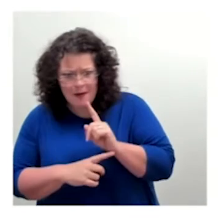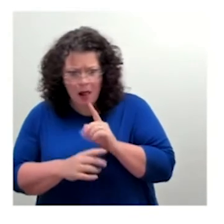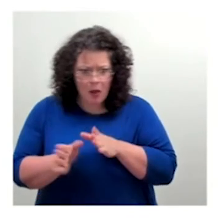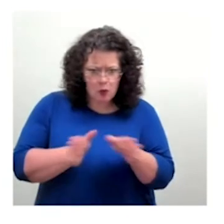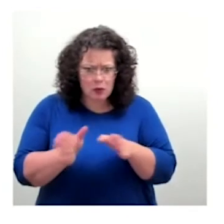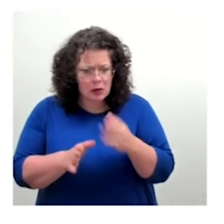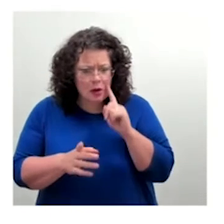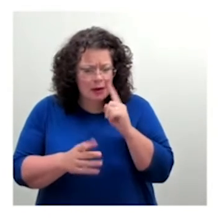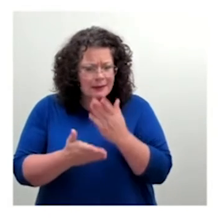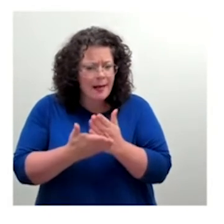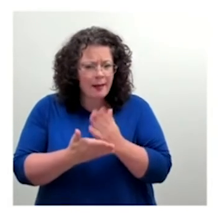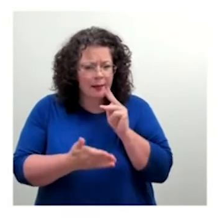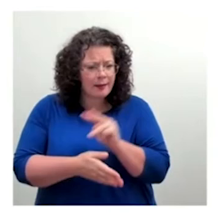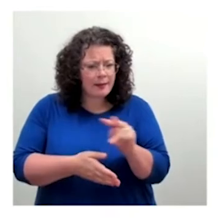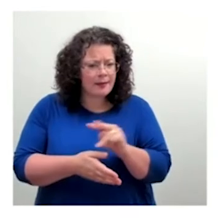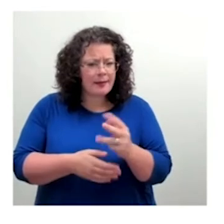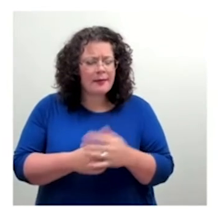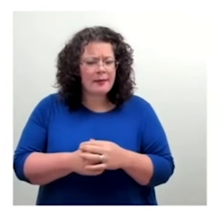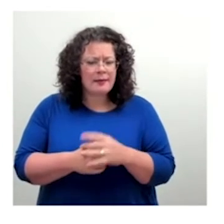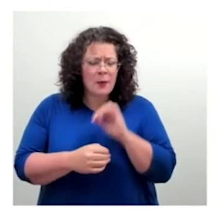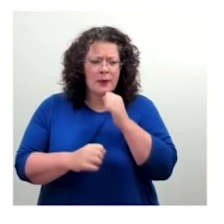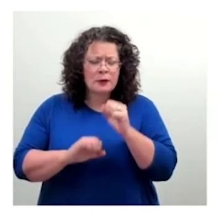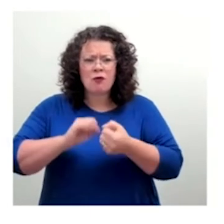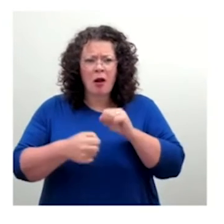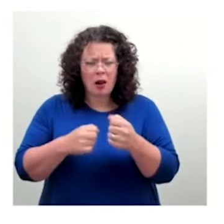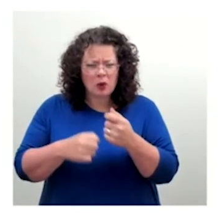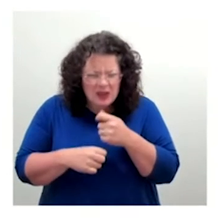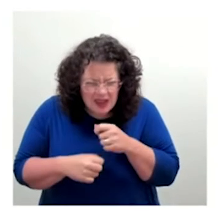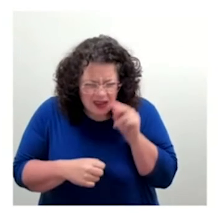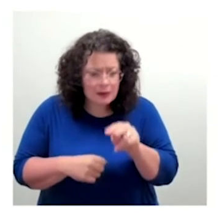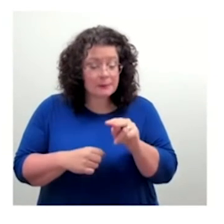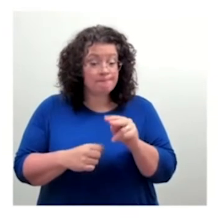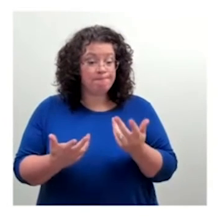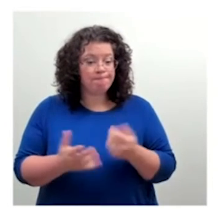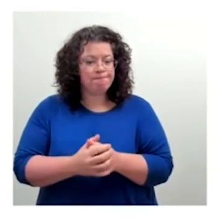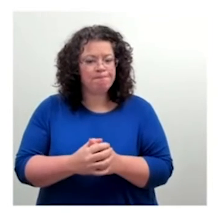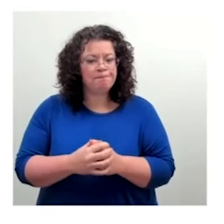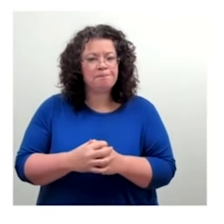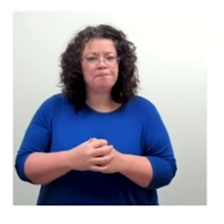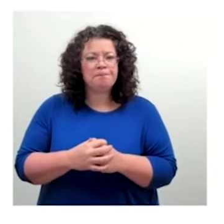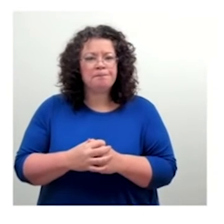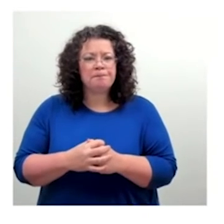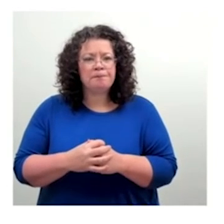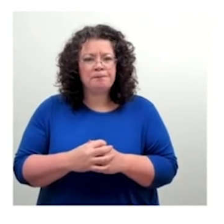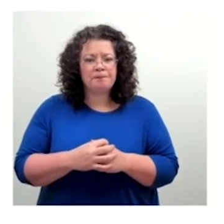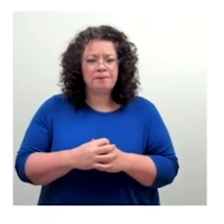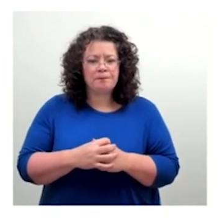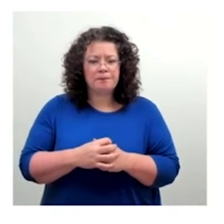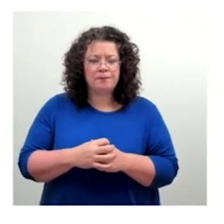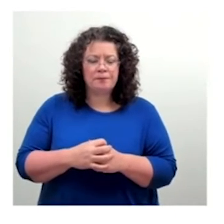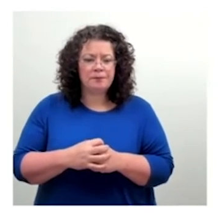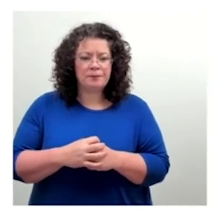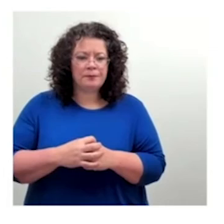to interpret that, you know, with this particular blurring. And therefore, a significant number of people might struggle to interpret